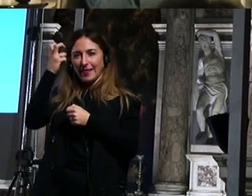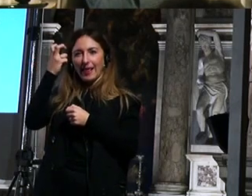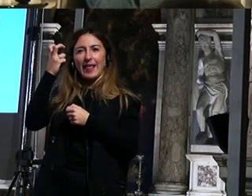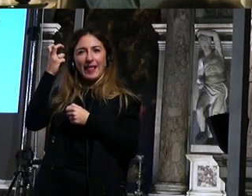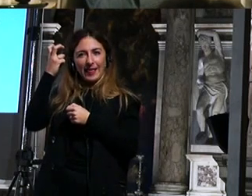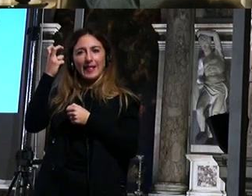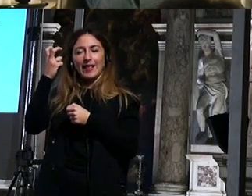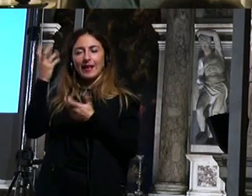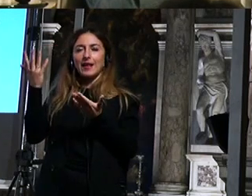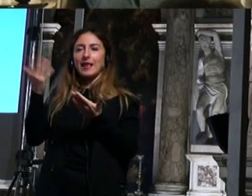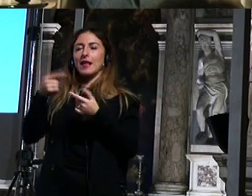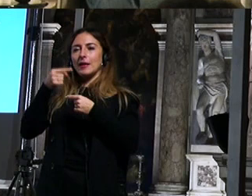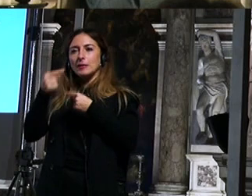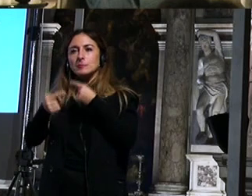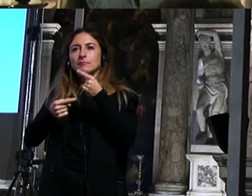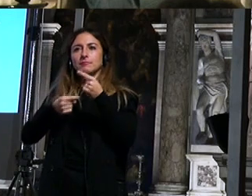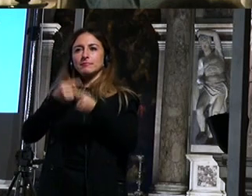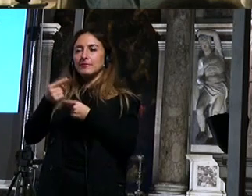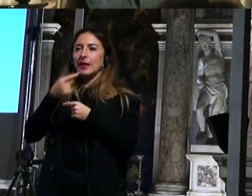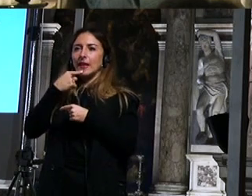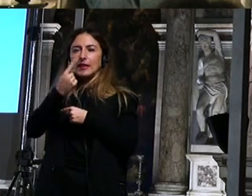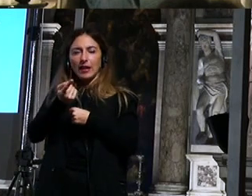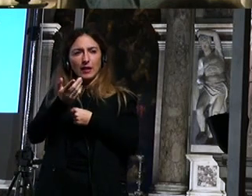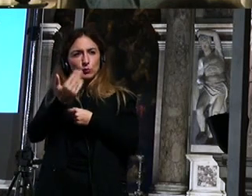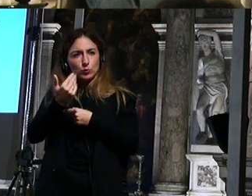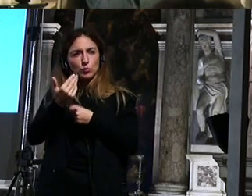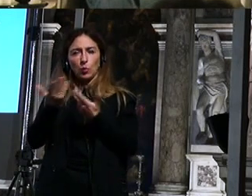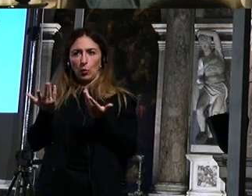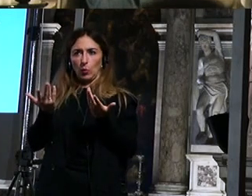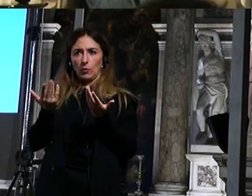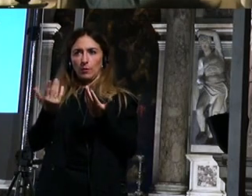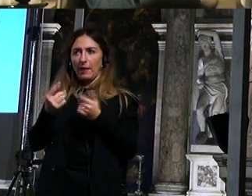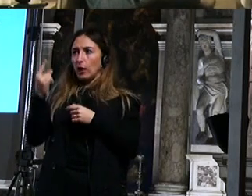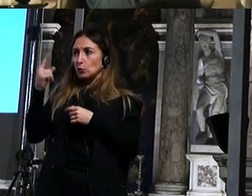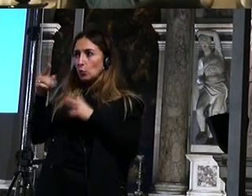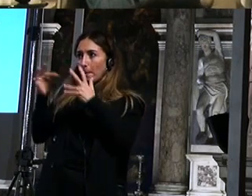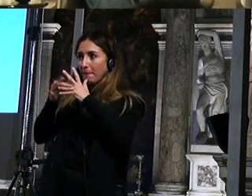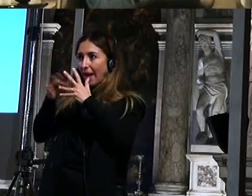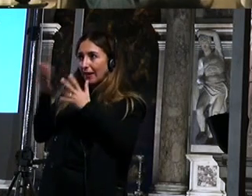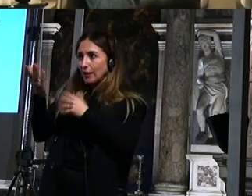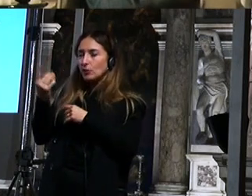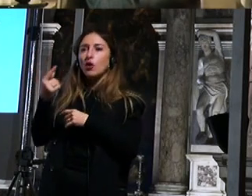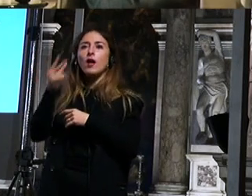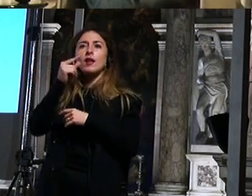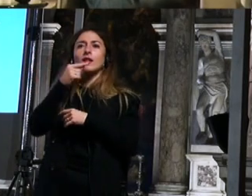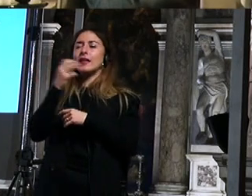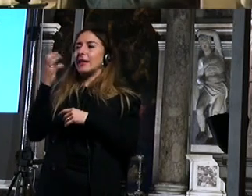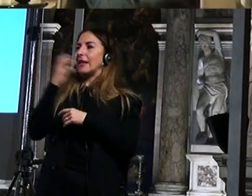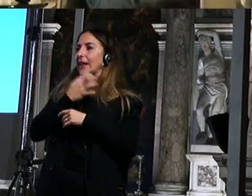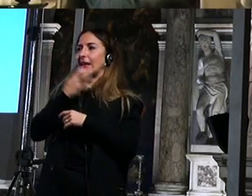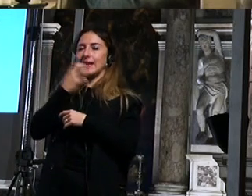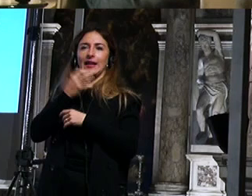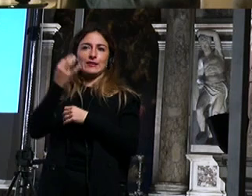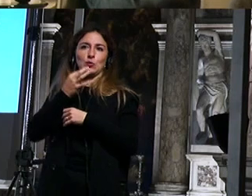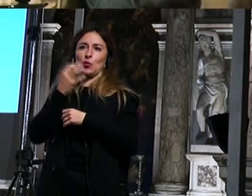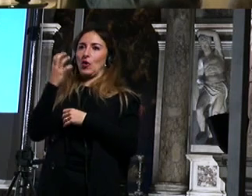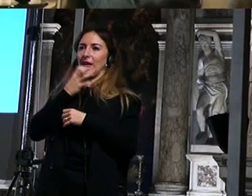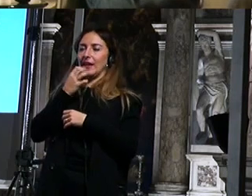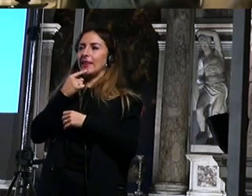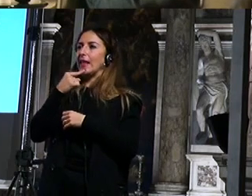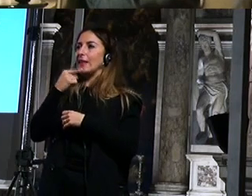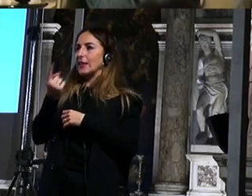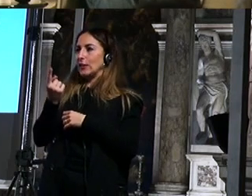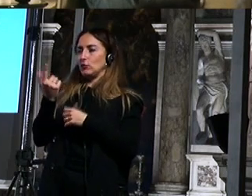he goes on and on, and finally he says, your husband, found your husband. And she laughs, of course she laughs. I know exactly where my husband is. He's